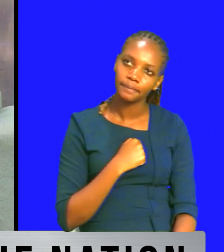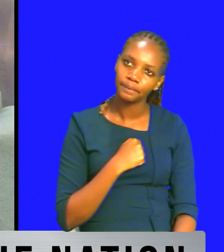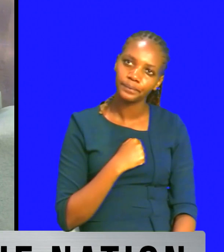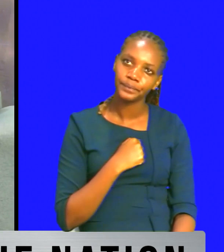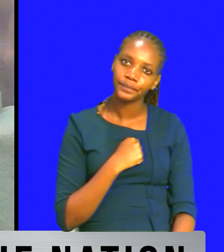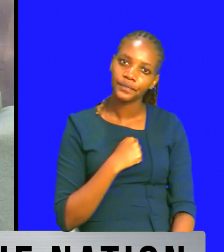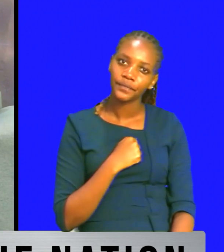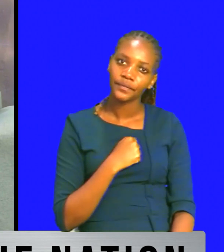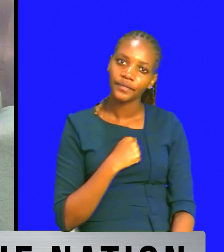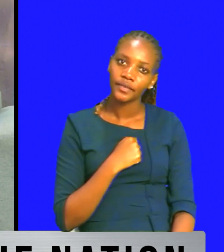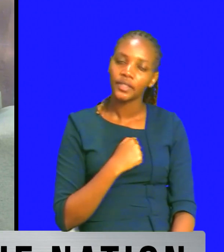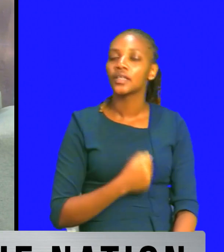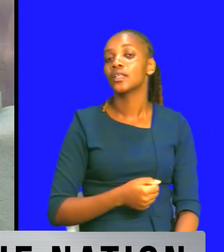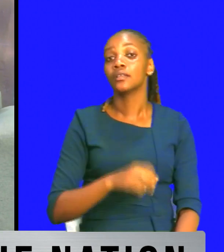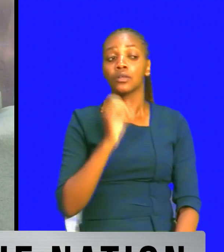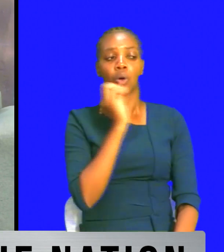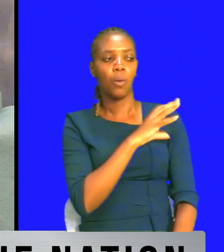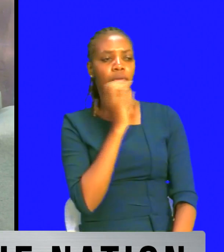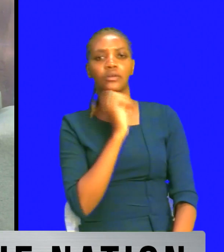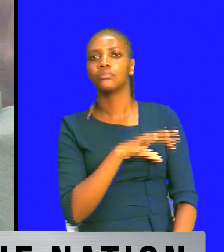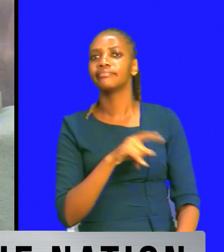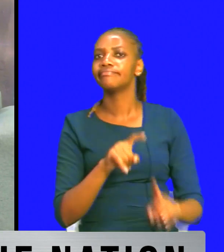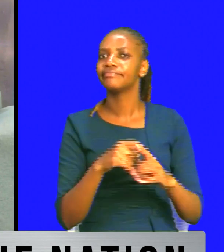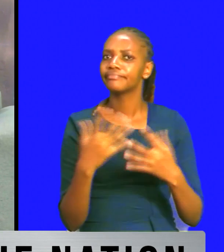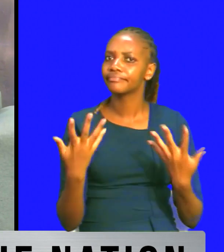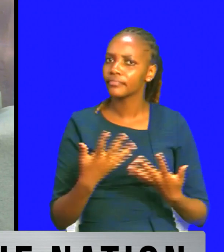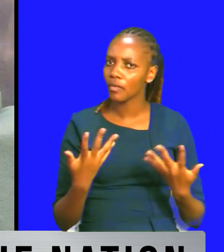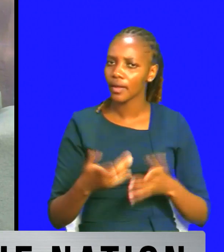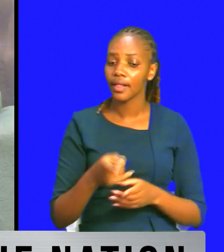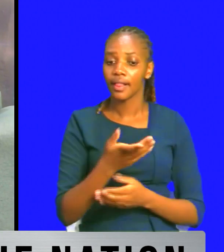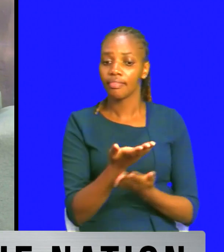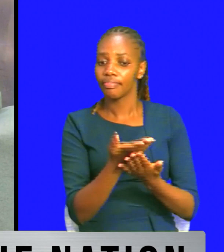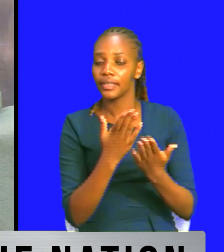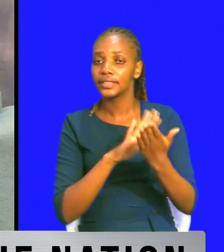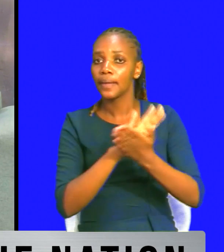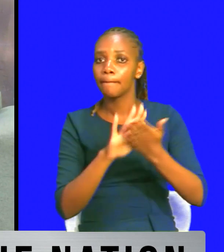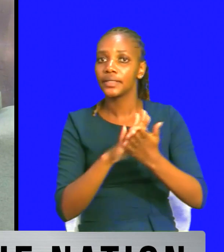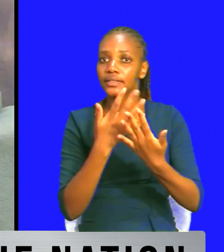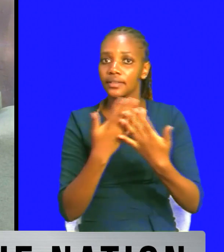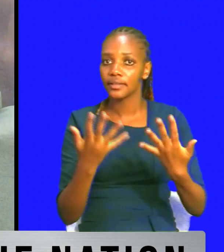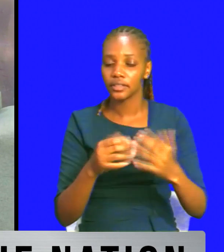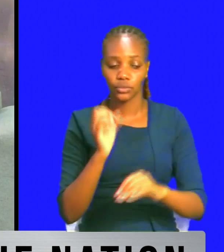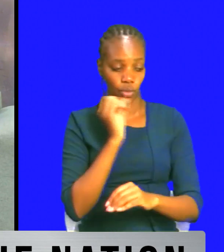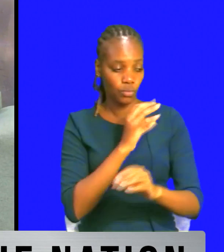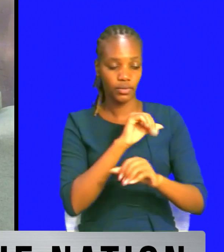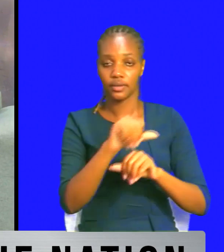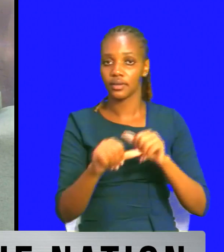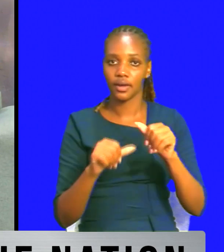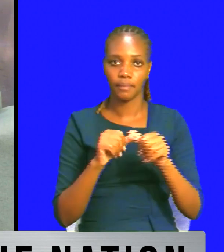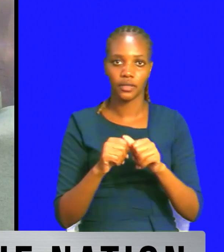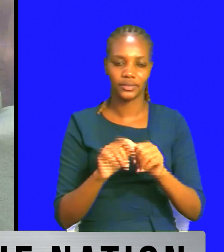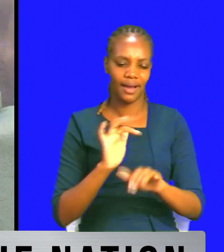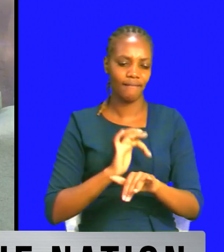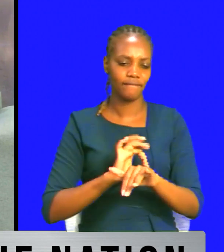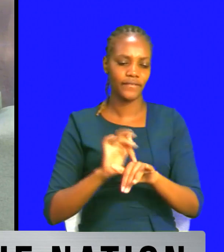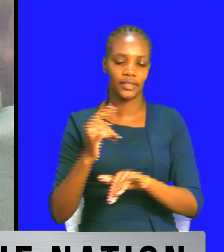why we have a lot of kelele is Right. because of these basic commodities that we are complaining about touch every